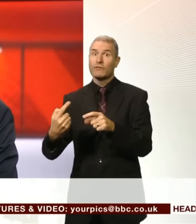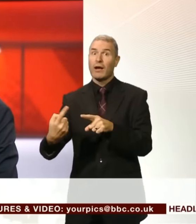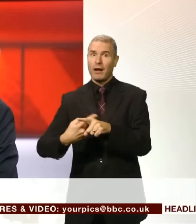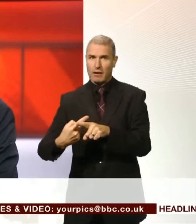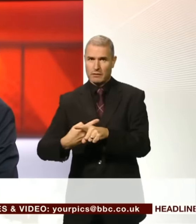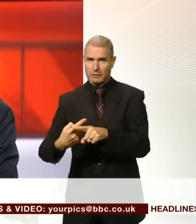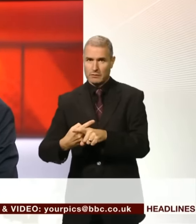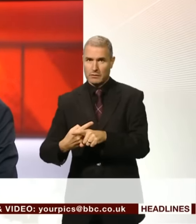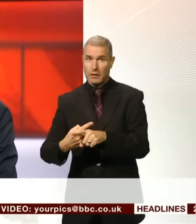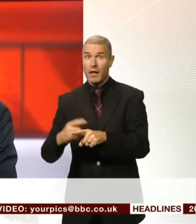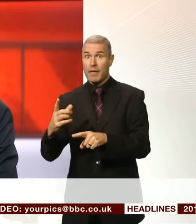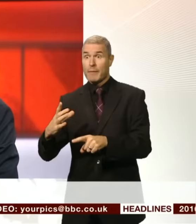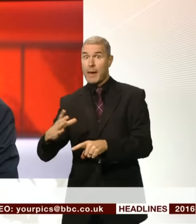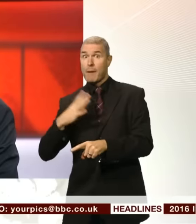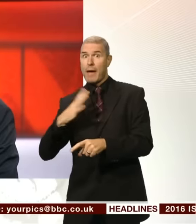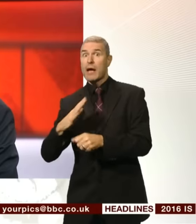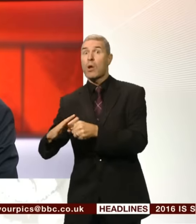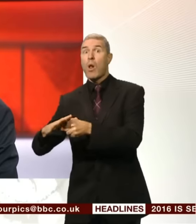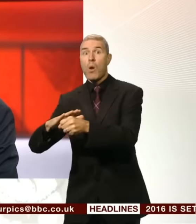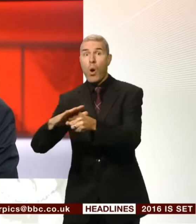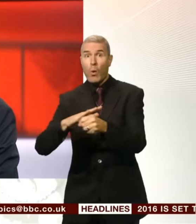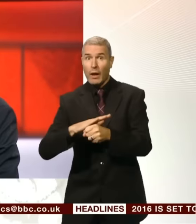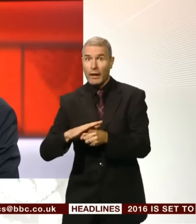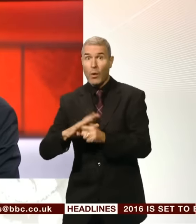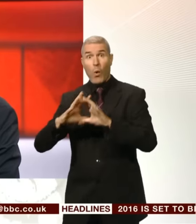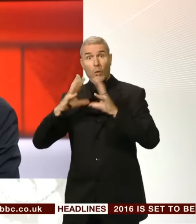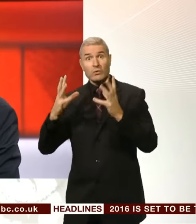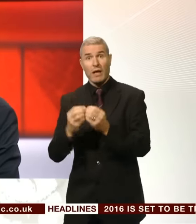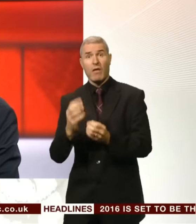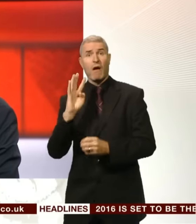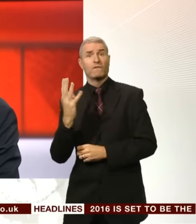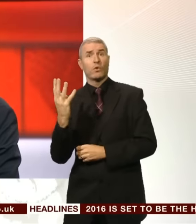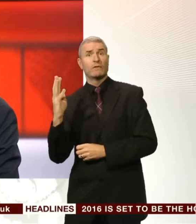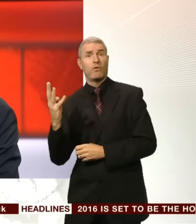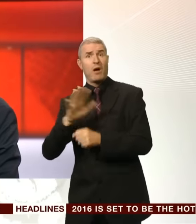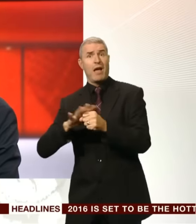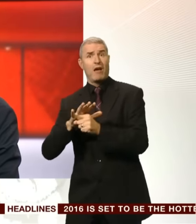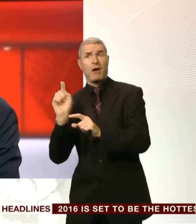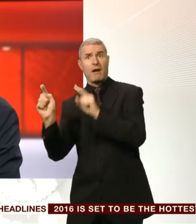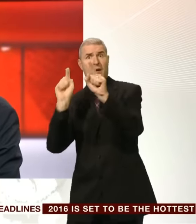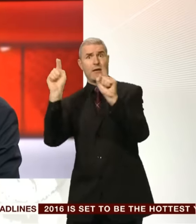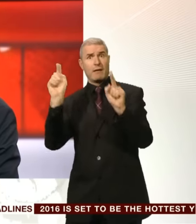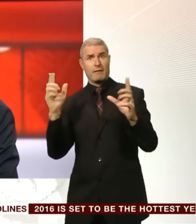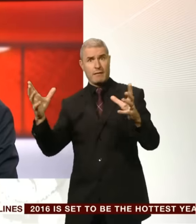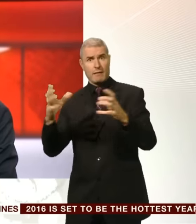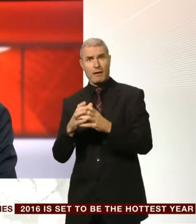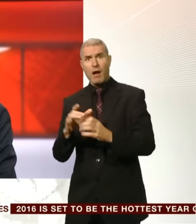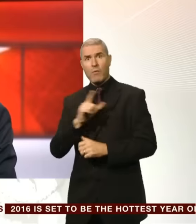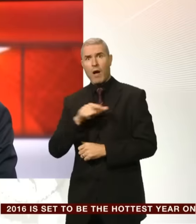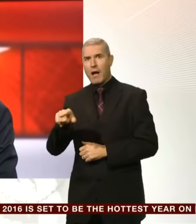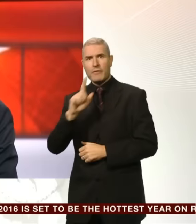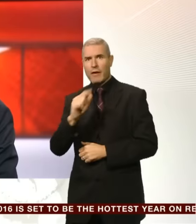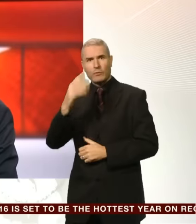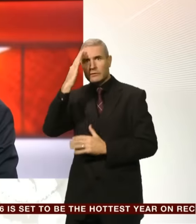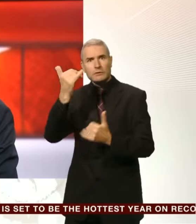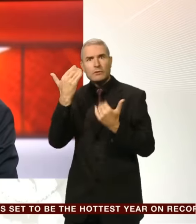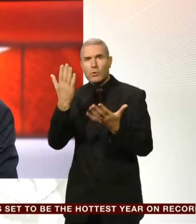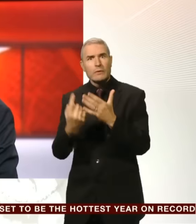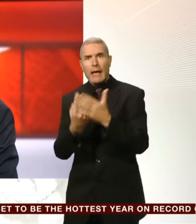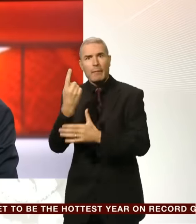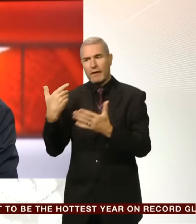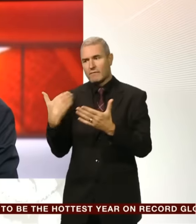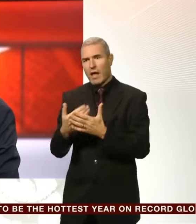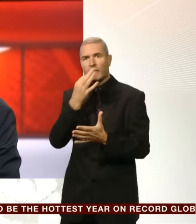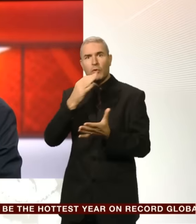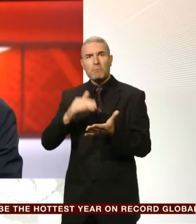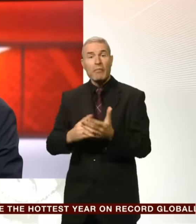being drawn up locally in 44 areas. And that, I think, has been the issue, that they've been a bit below the radar for the last